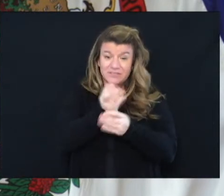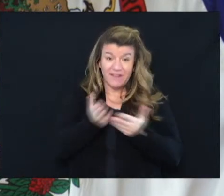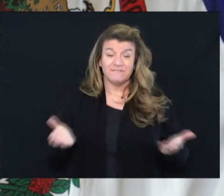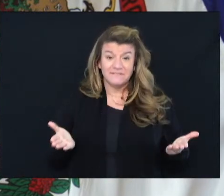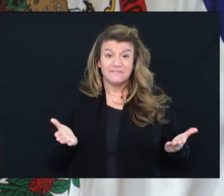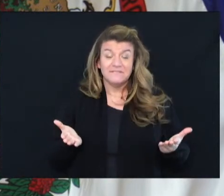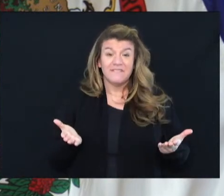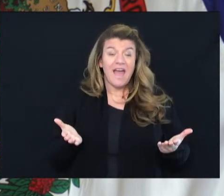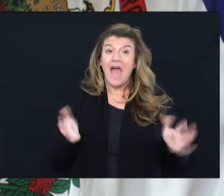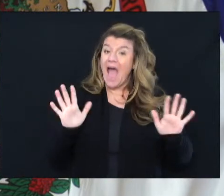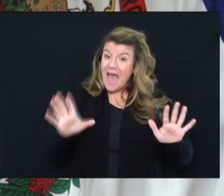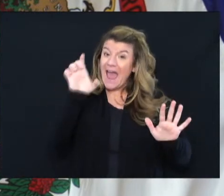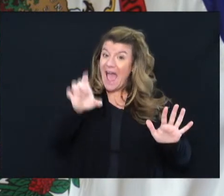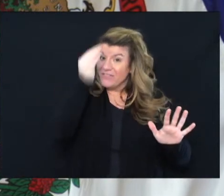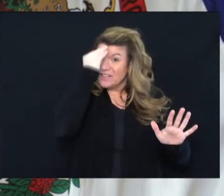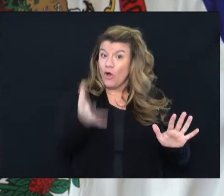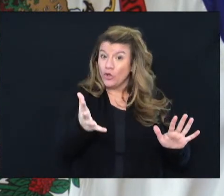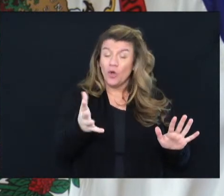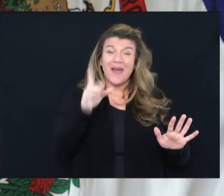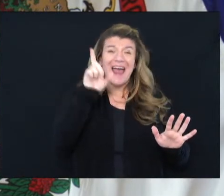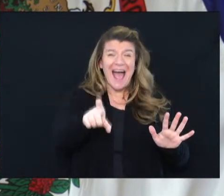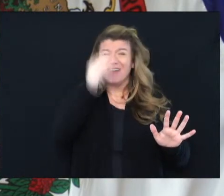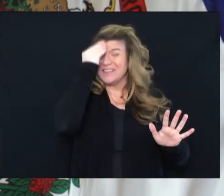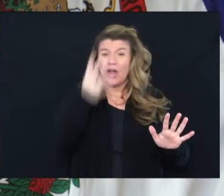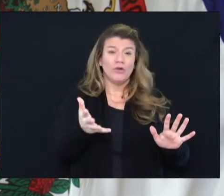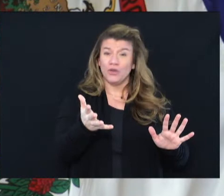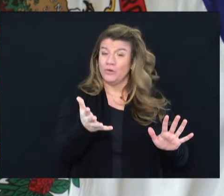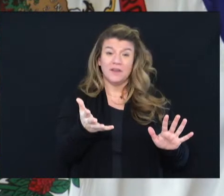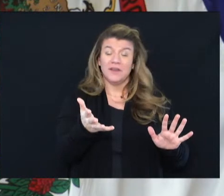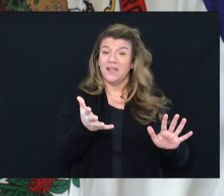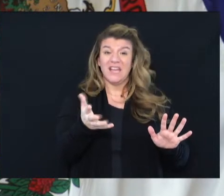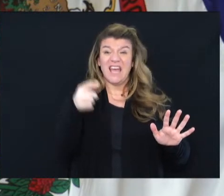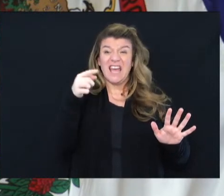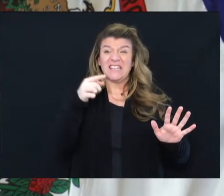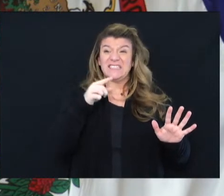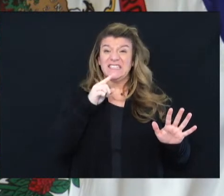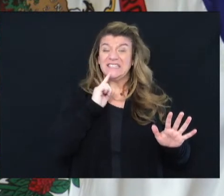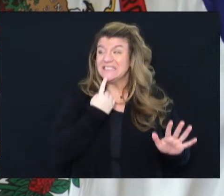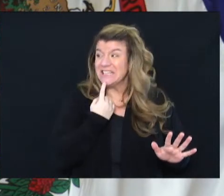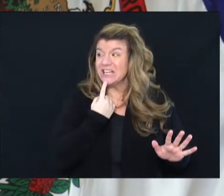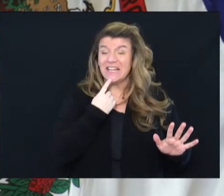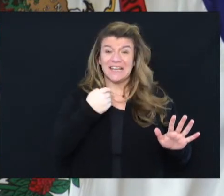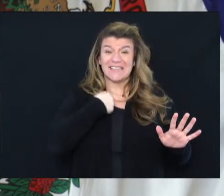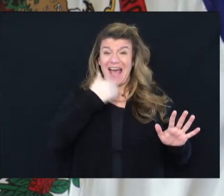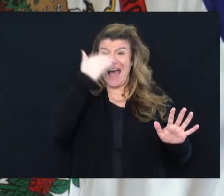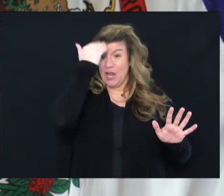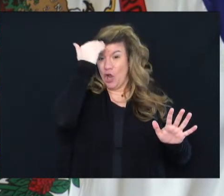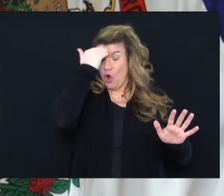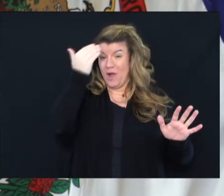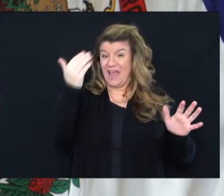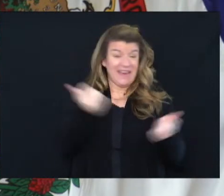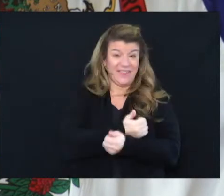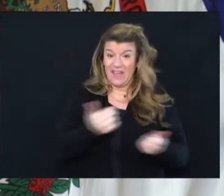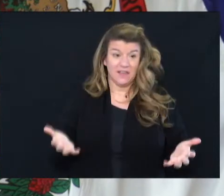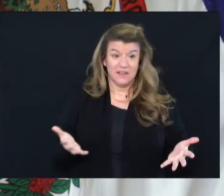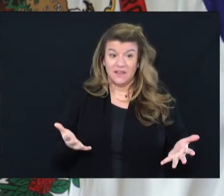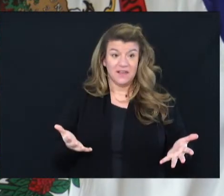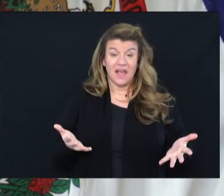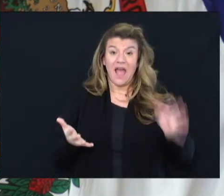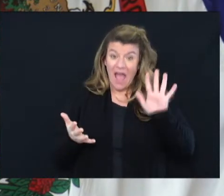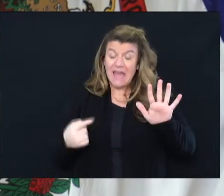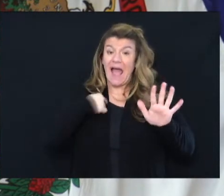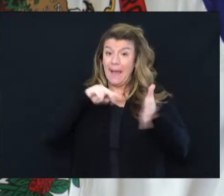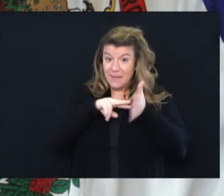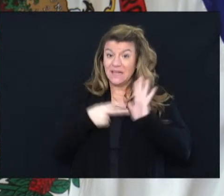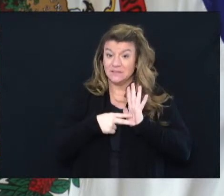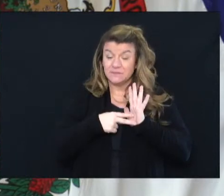got to tell you this, and I've got to tell you this as sincerely as I know how to say anything, and I mean